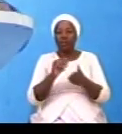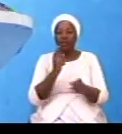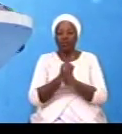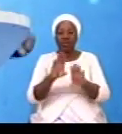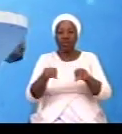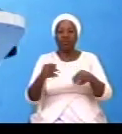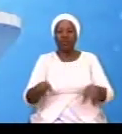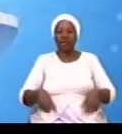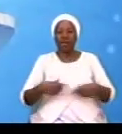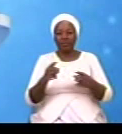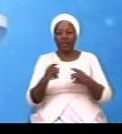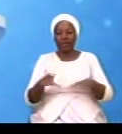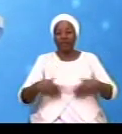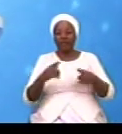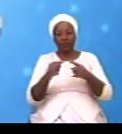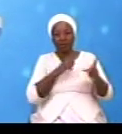correctly,